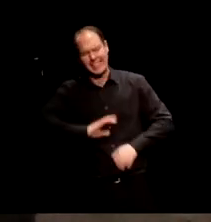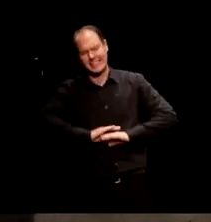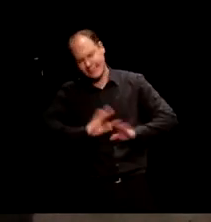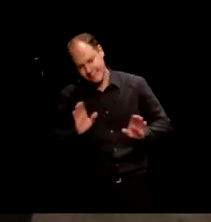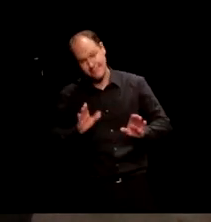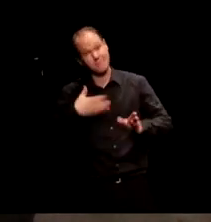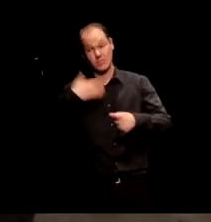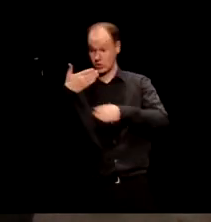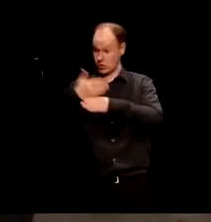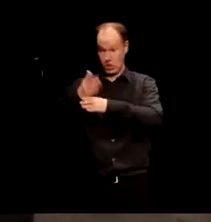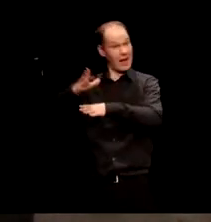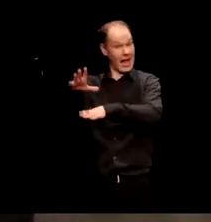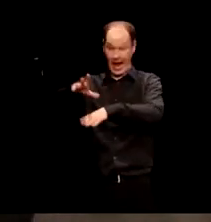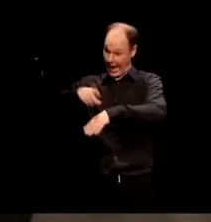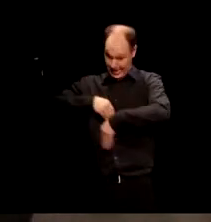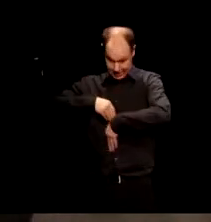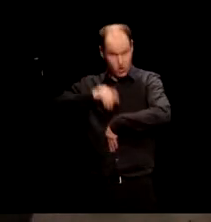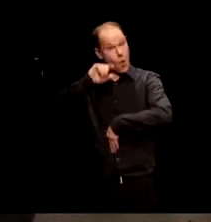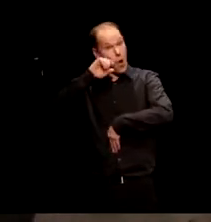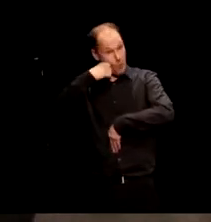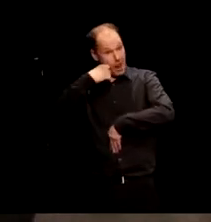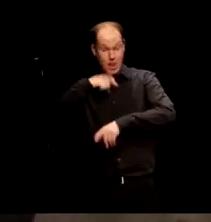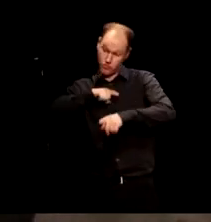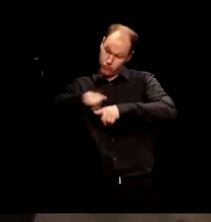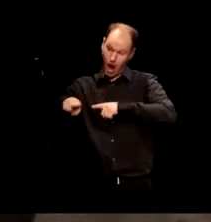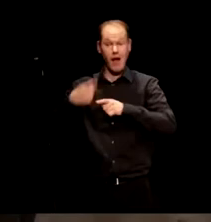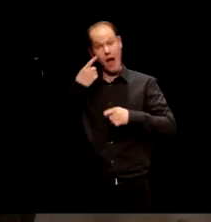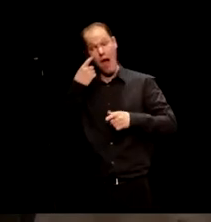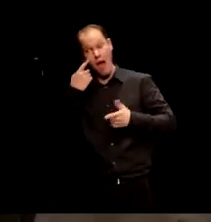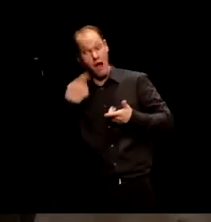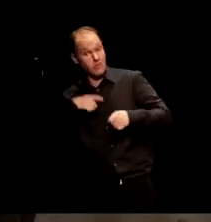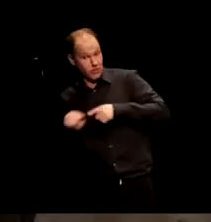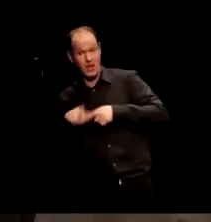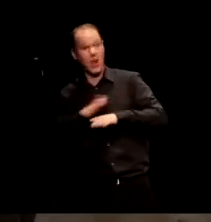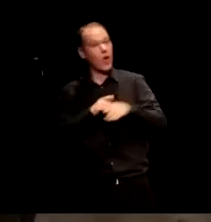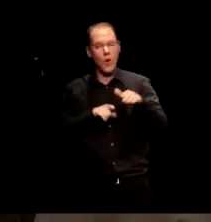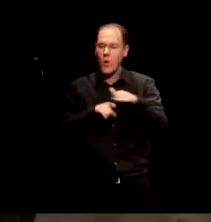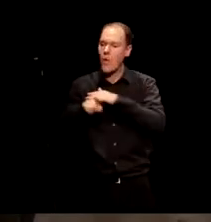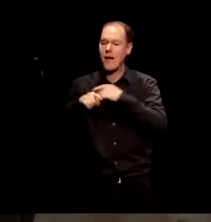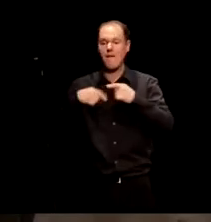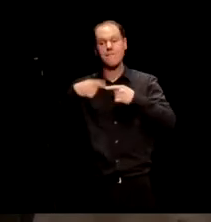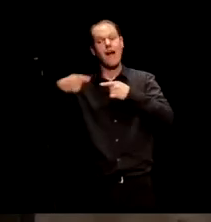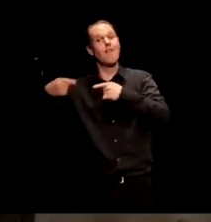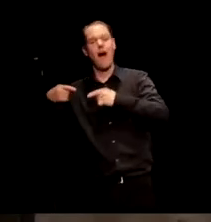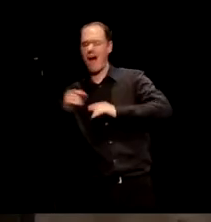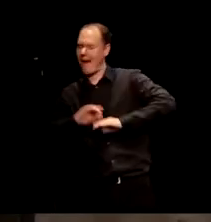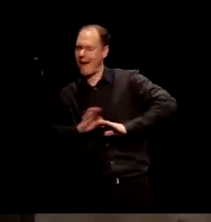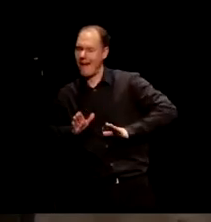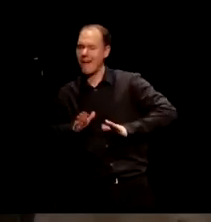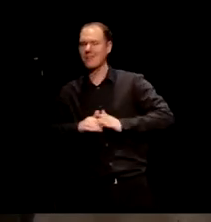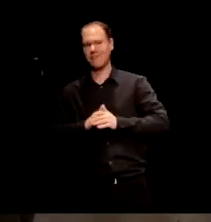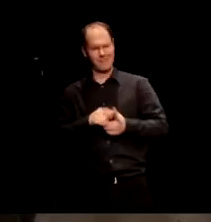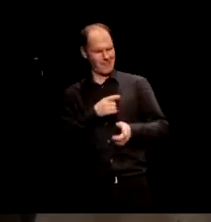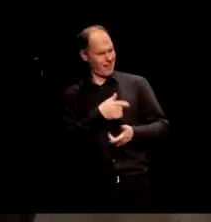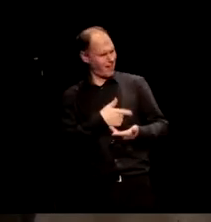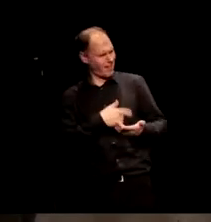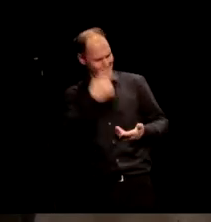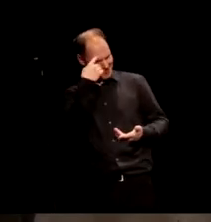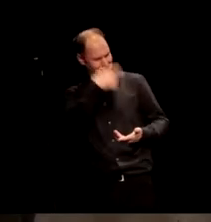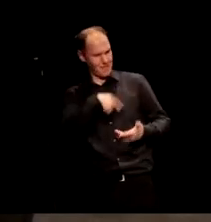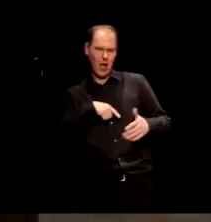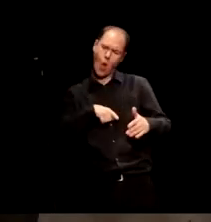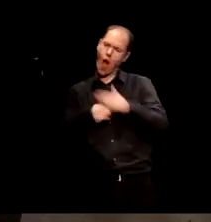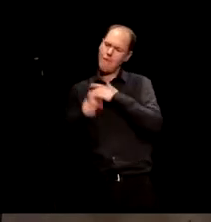have accepted this job, and I am going to try it. I'm not going away forever. The way you all carry on, one would think I was going